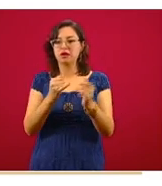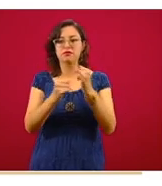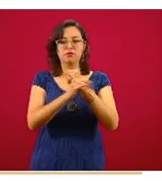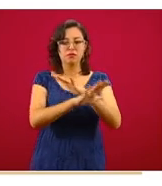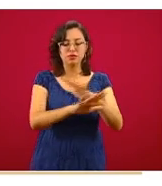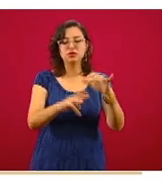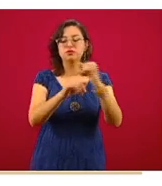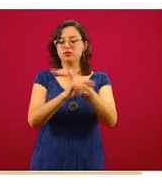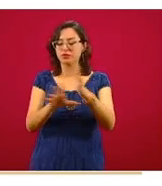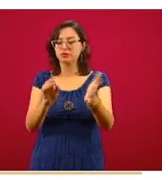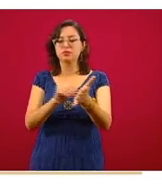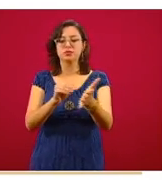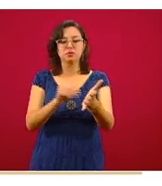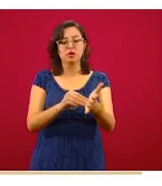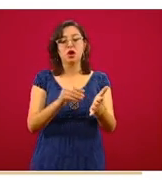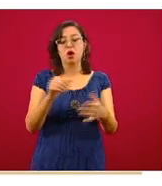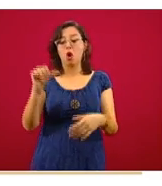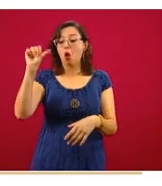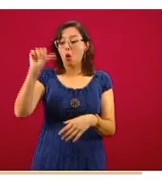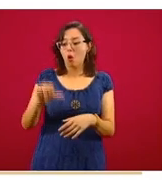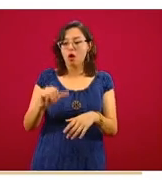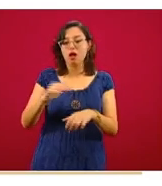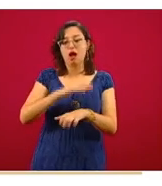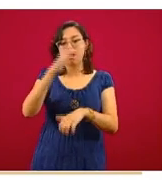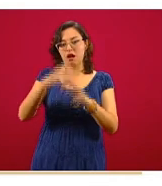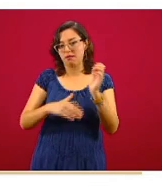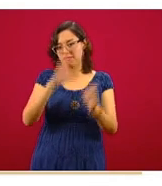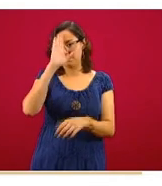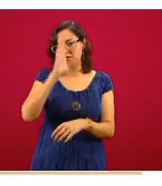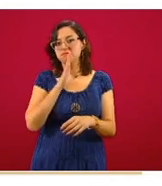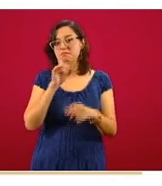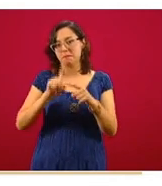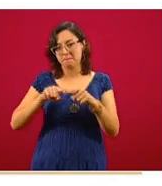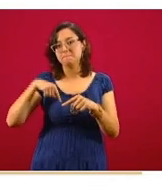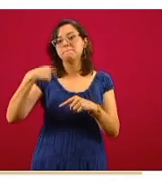649 hospitals who notified. Out of